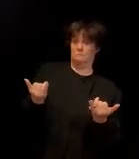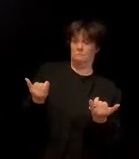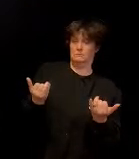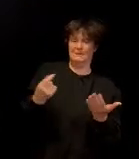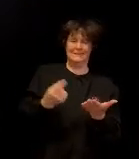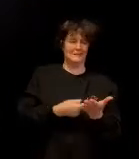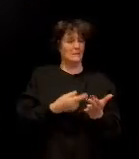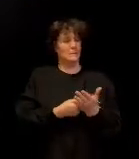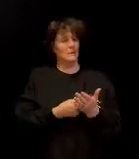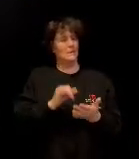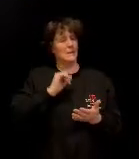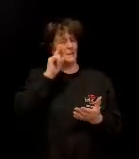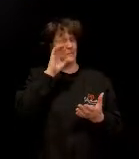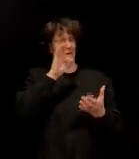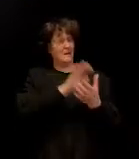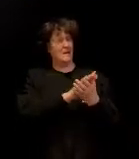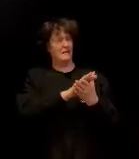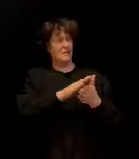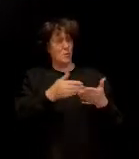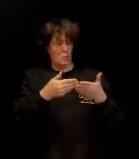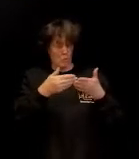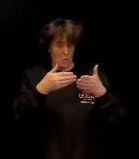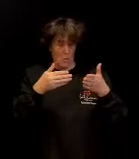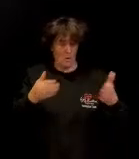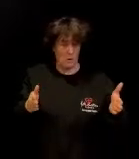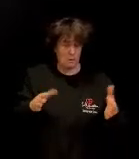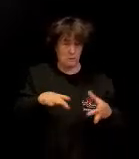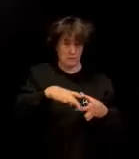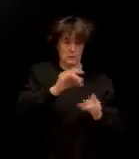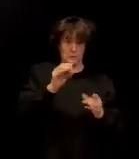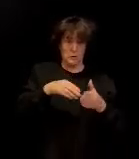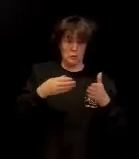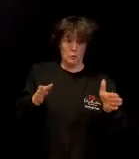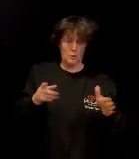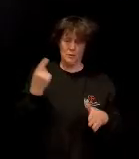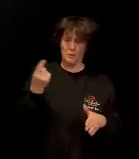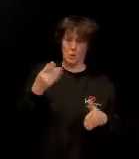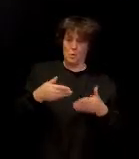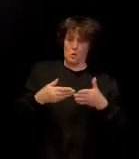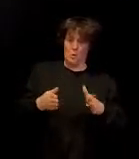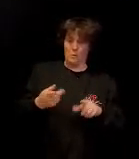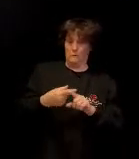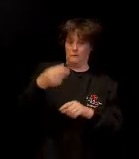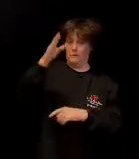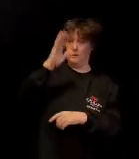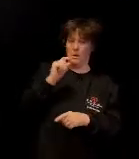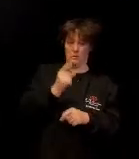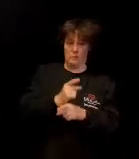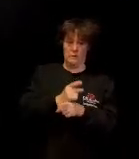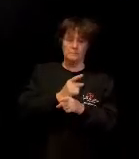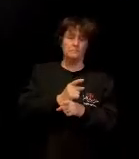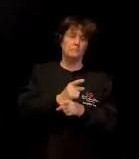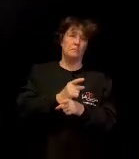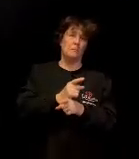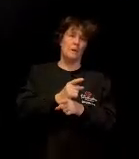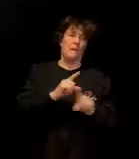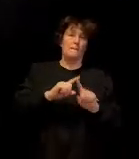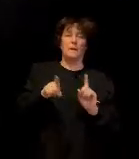sometimes I believe that doors are open. I believe the spiritual doors are always open from God. It's